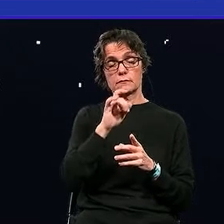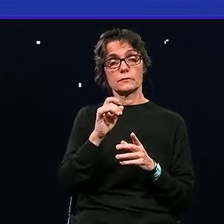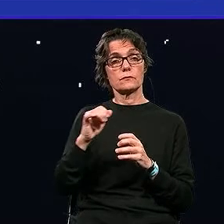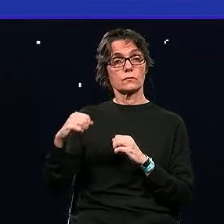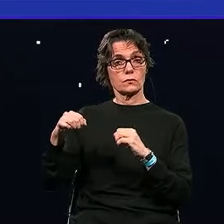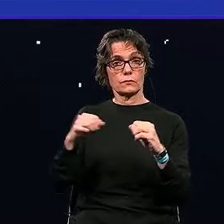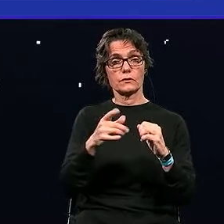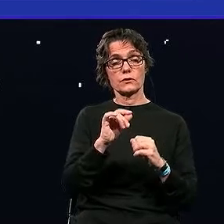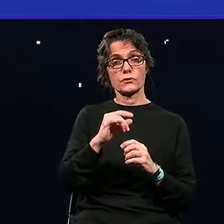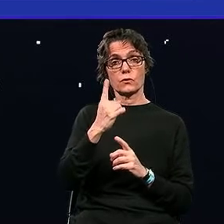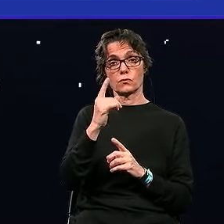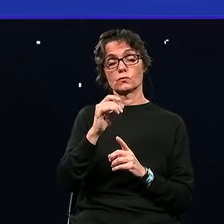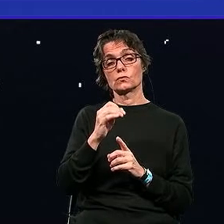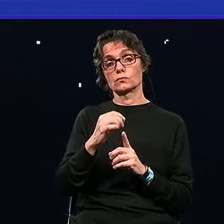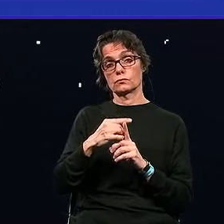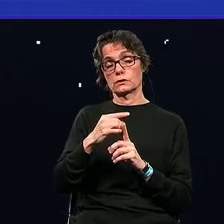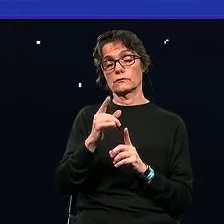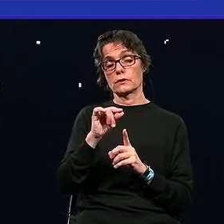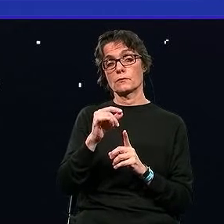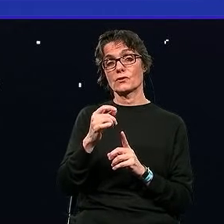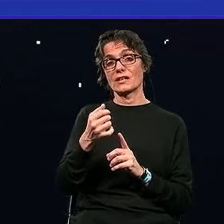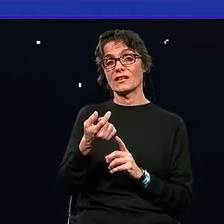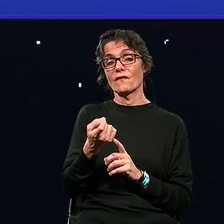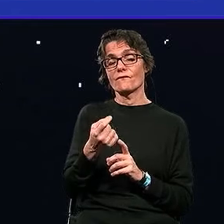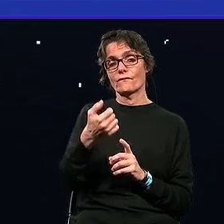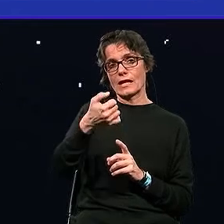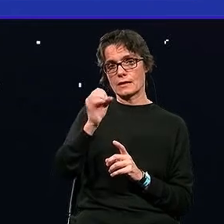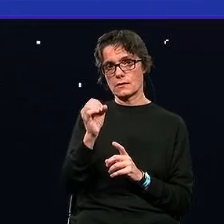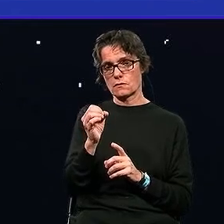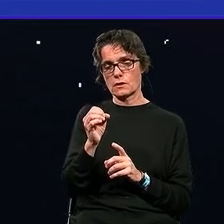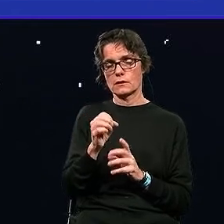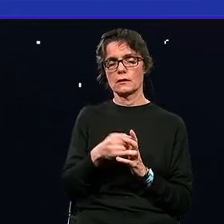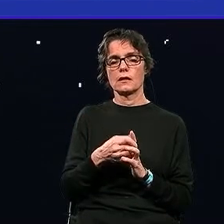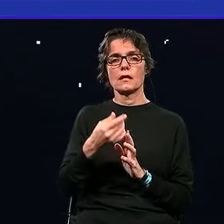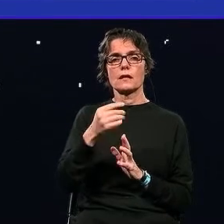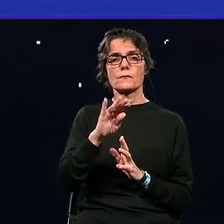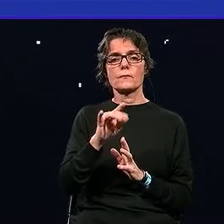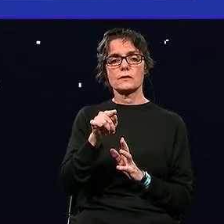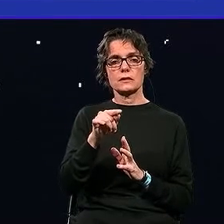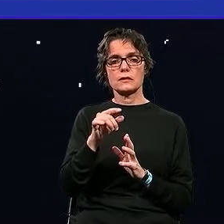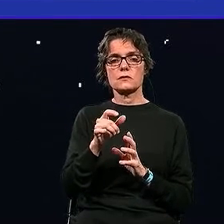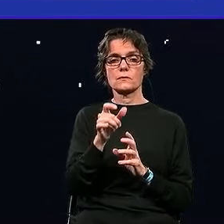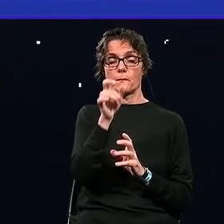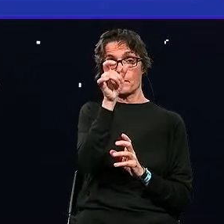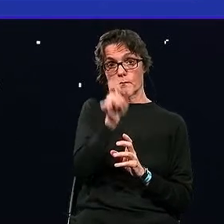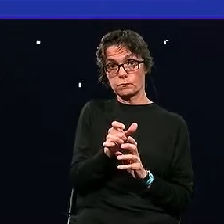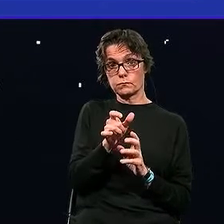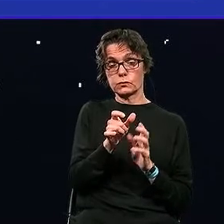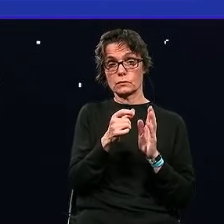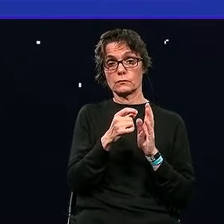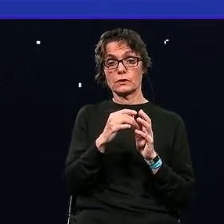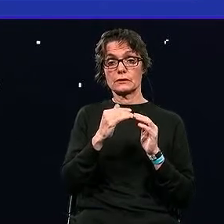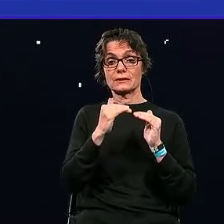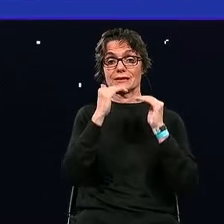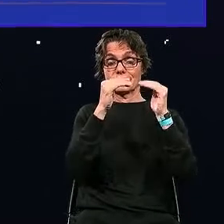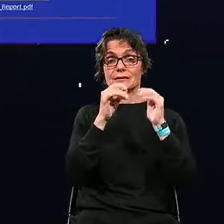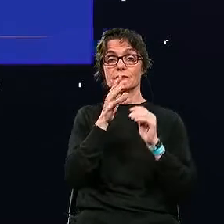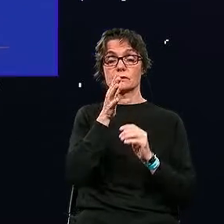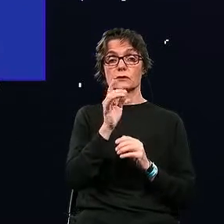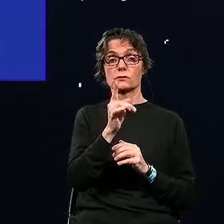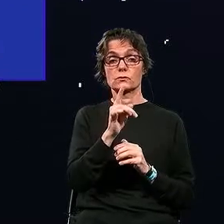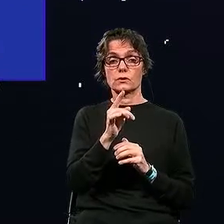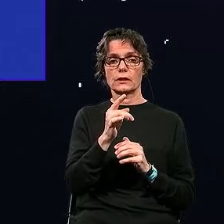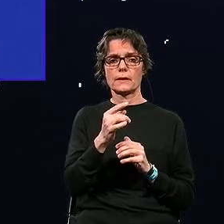gone up 1 degree, so we've only got half a degree left of headroom. And that's what this top column is. And the top column says, how many